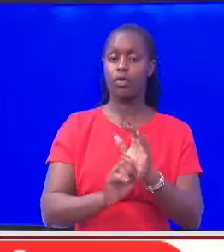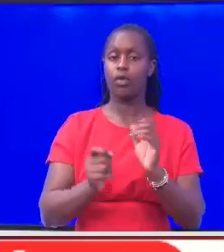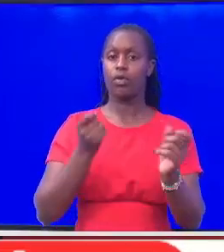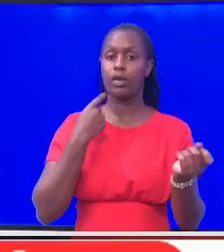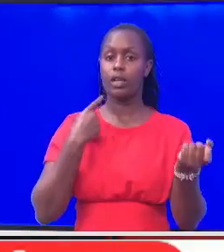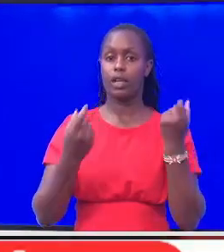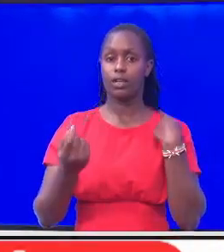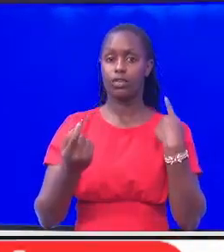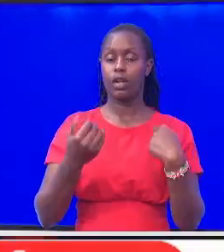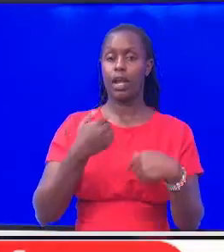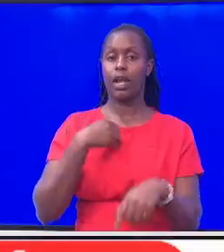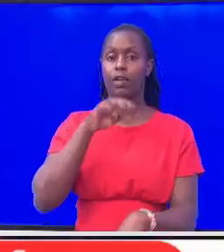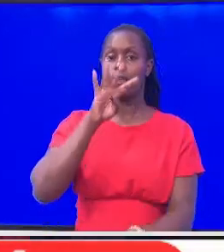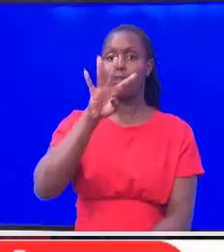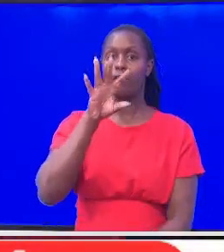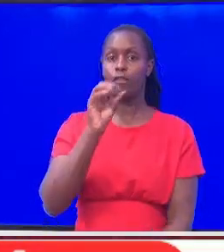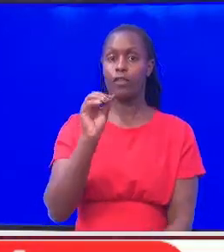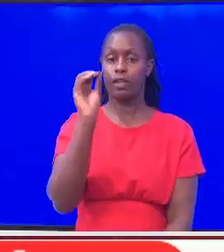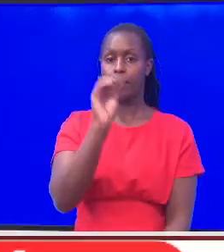had